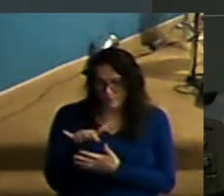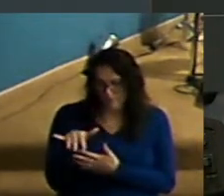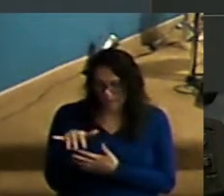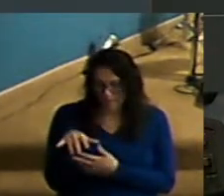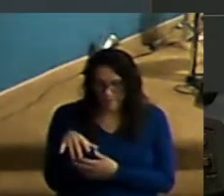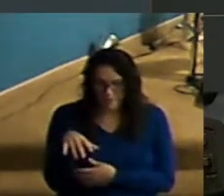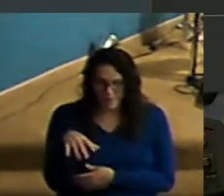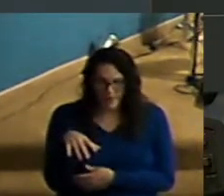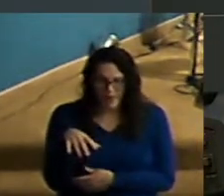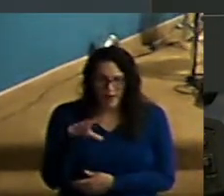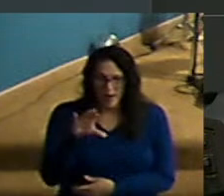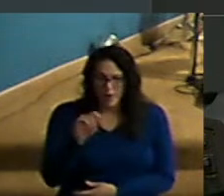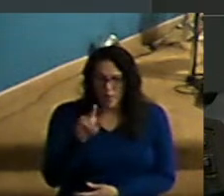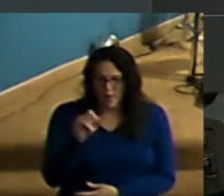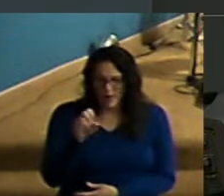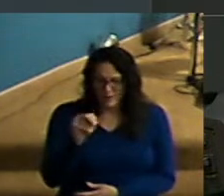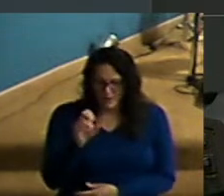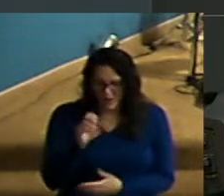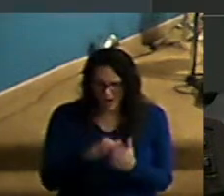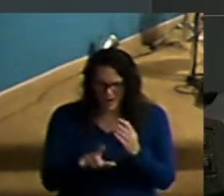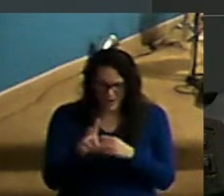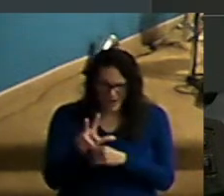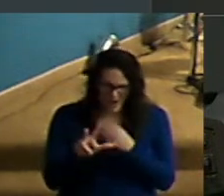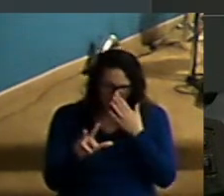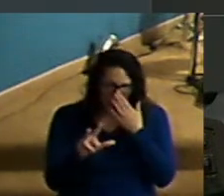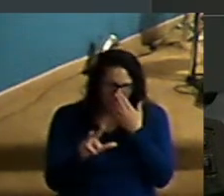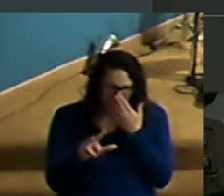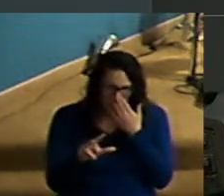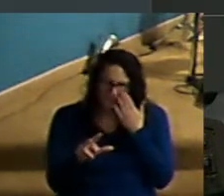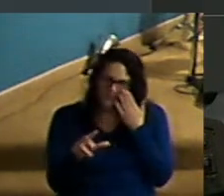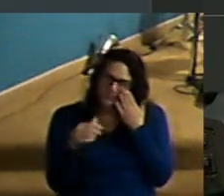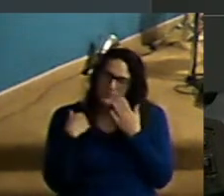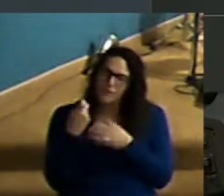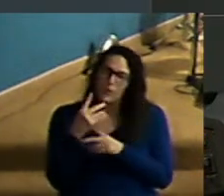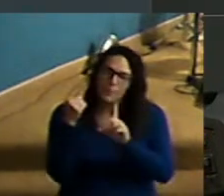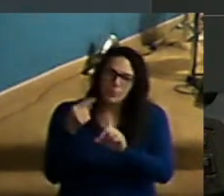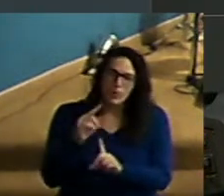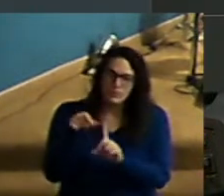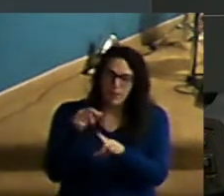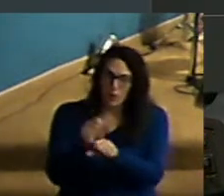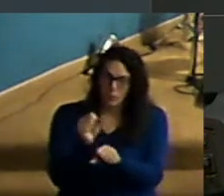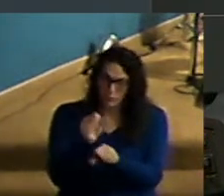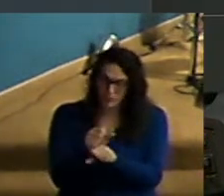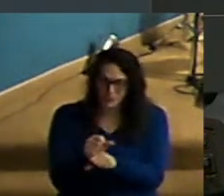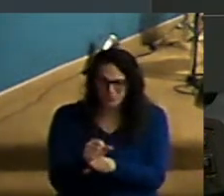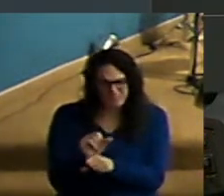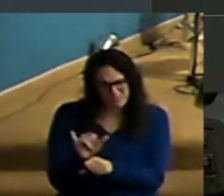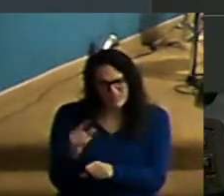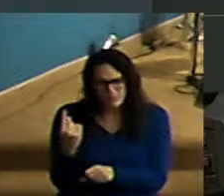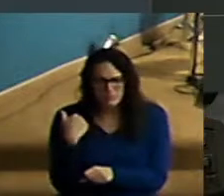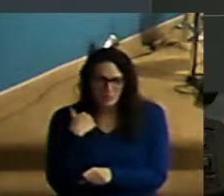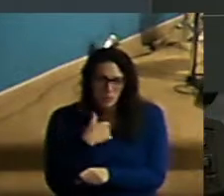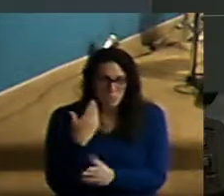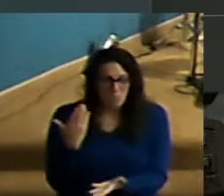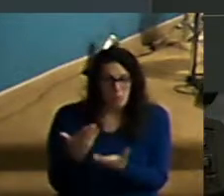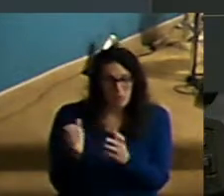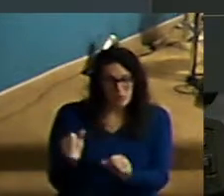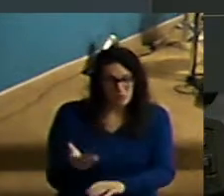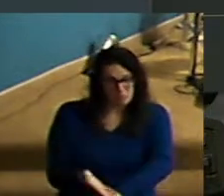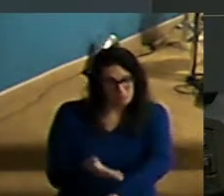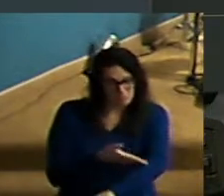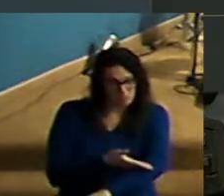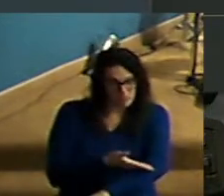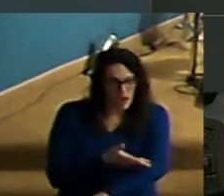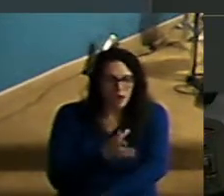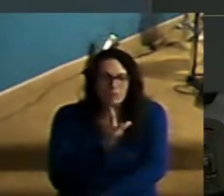front of you. But Colossians chapter 3 has some things to talk about work. And this is something we could probably do better at, church. Just,